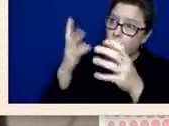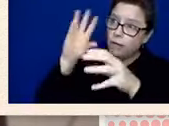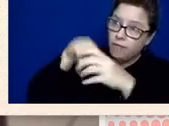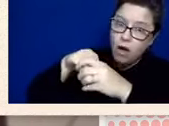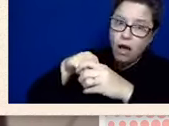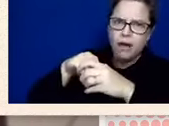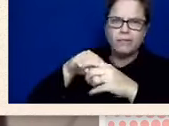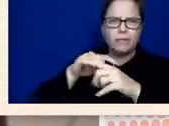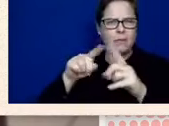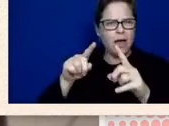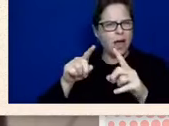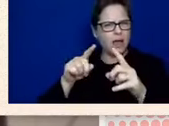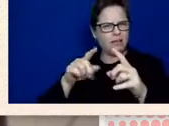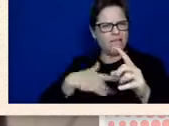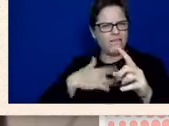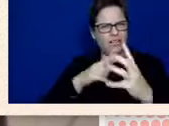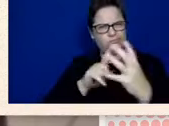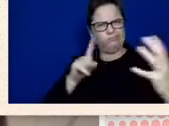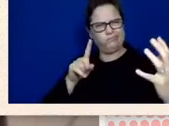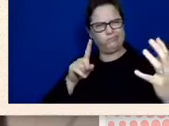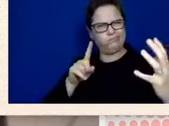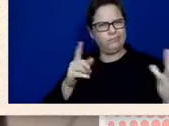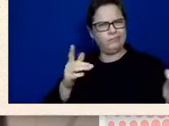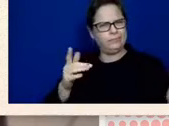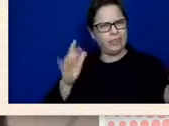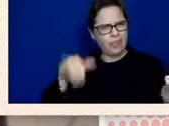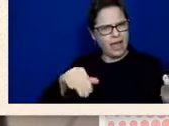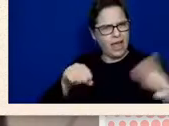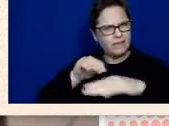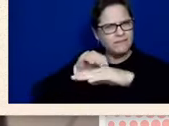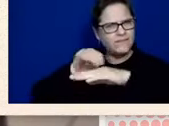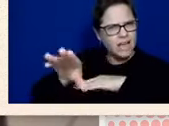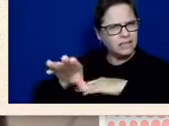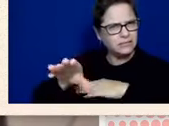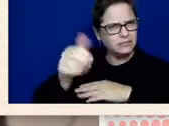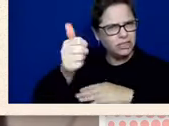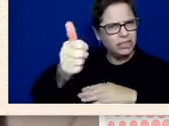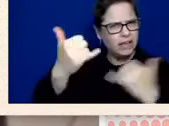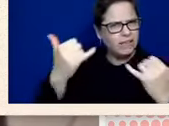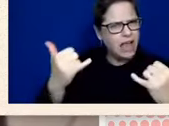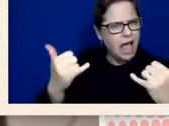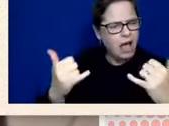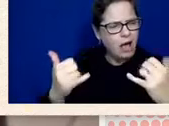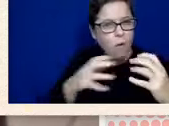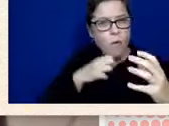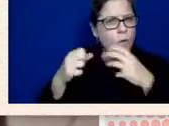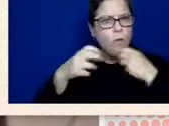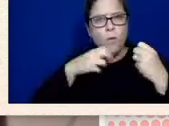did that really affected you in a sort of way now that you're much more older now?